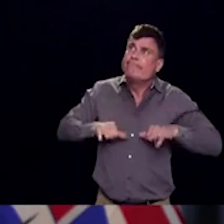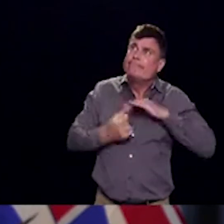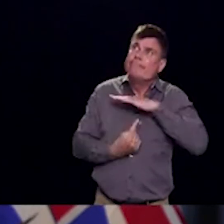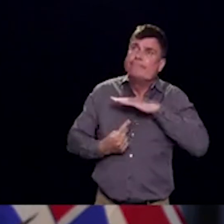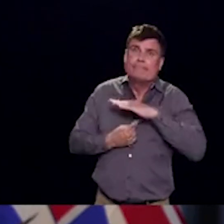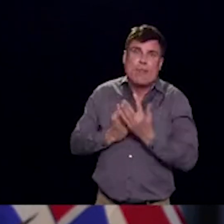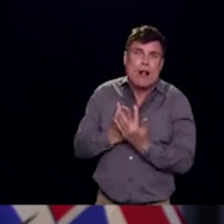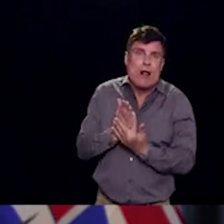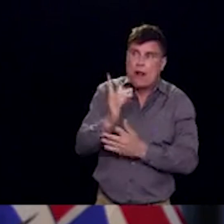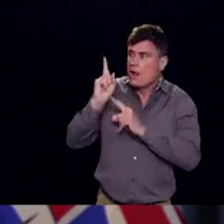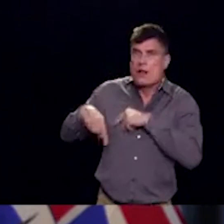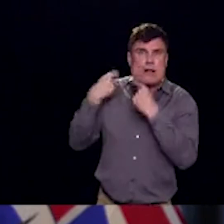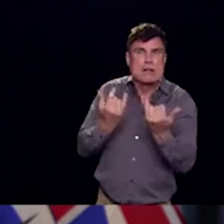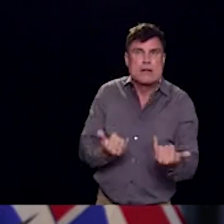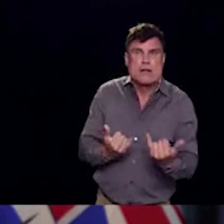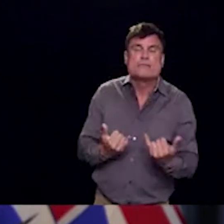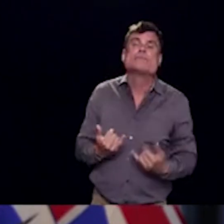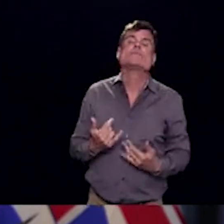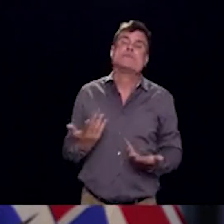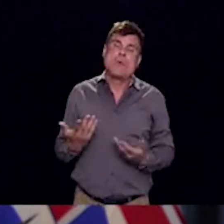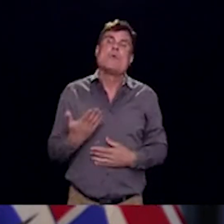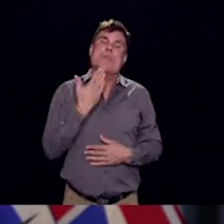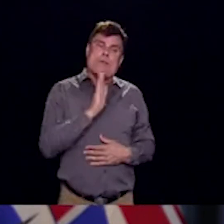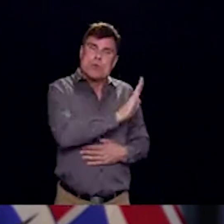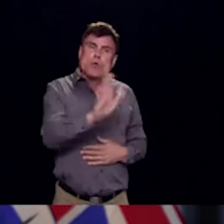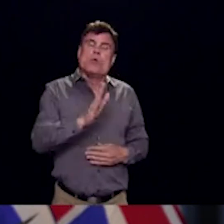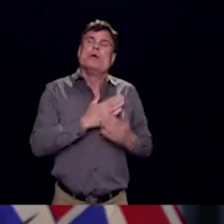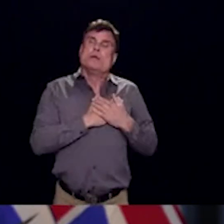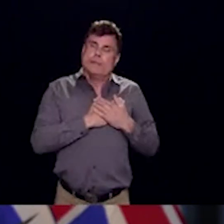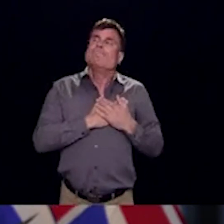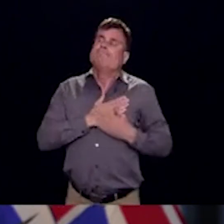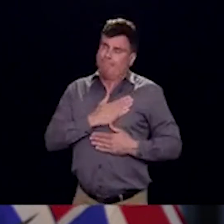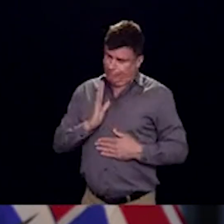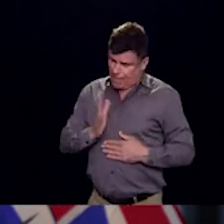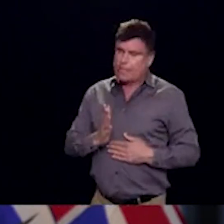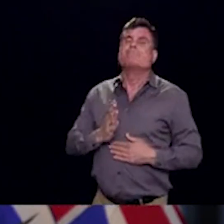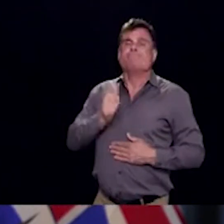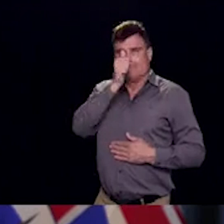that that sacrifice is not wasted. And we will also do it in the spirit